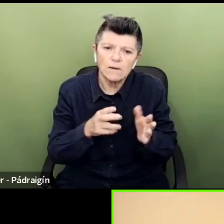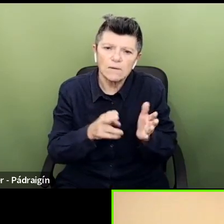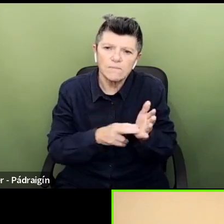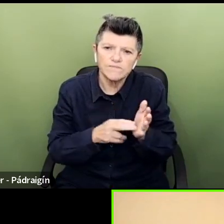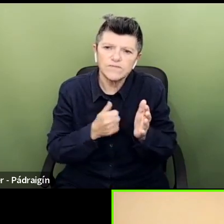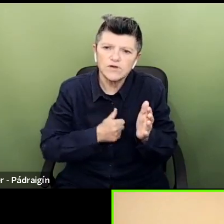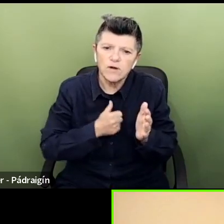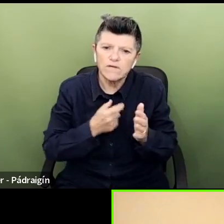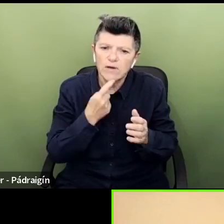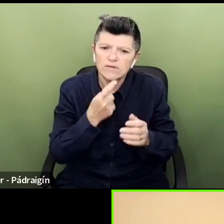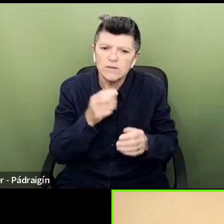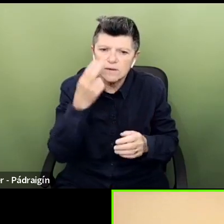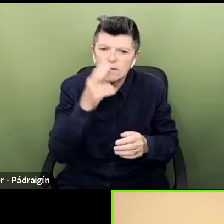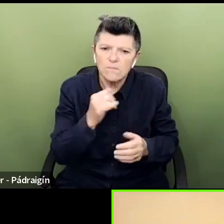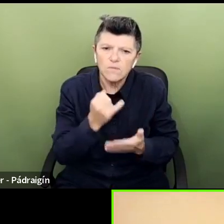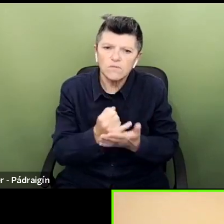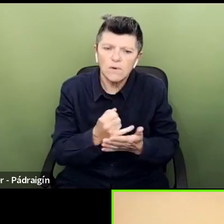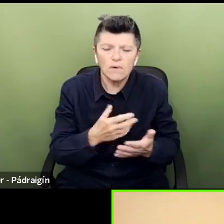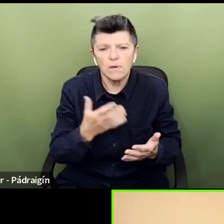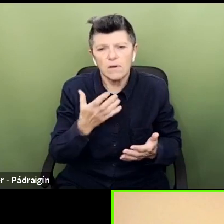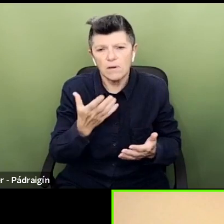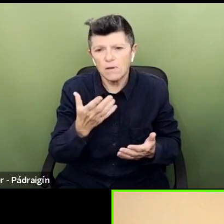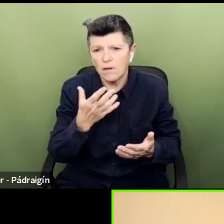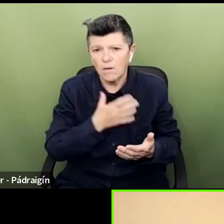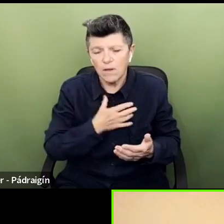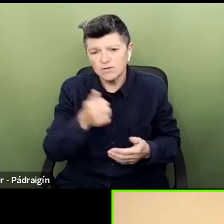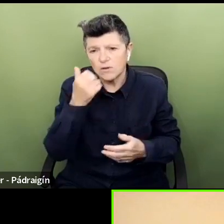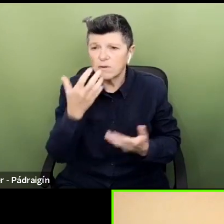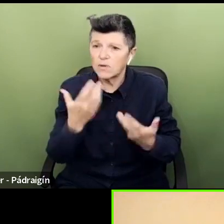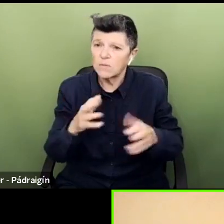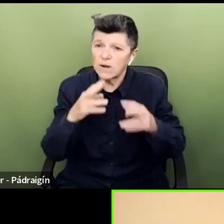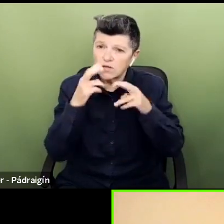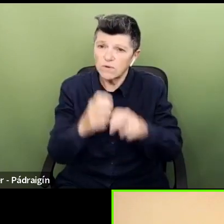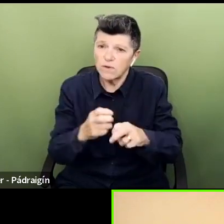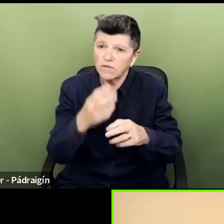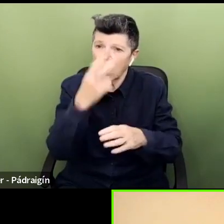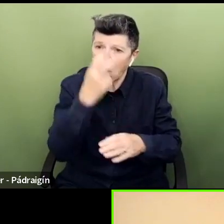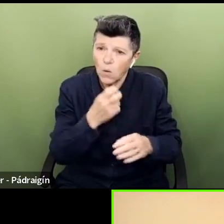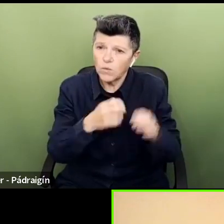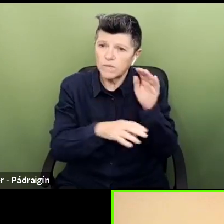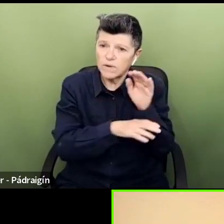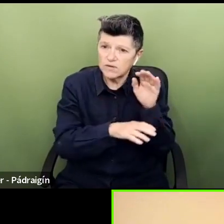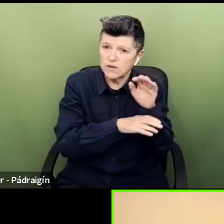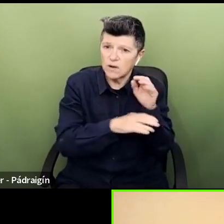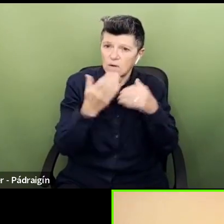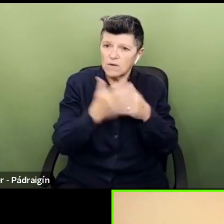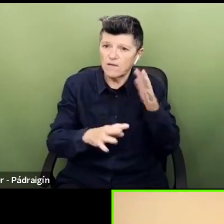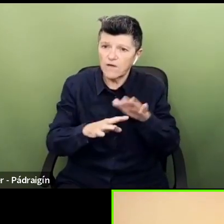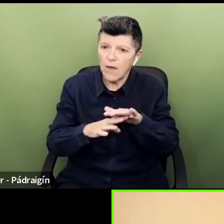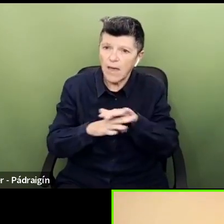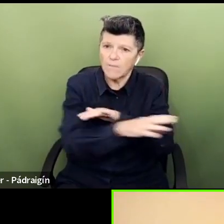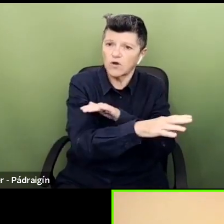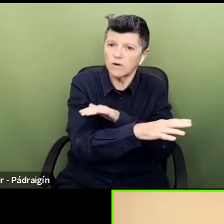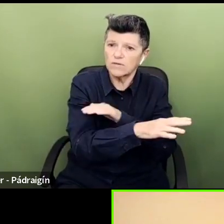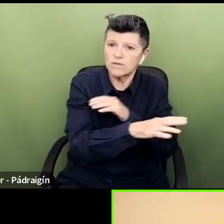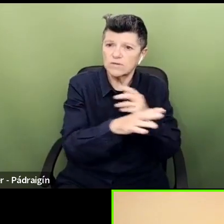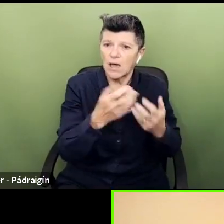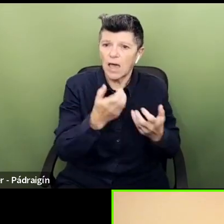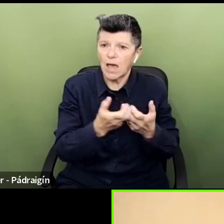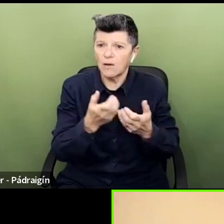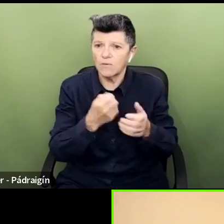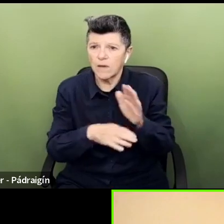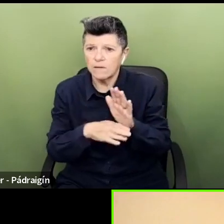to know if you explore how the old middle class that has never emigrated from Soviet Russia moved to leading